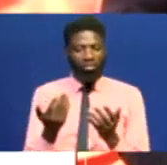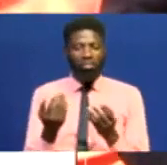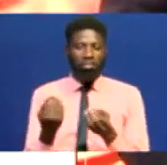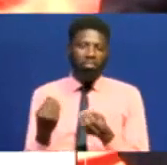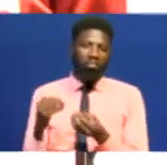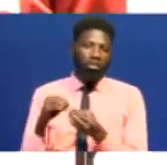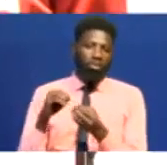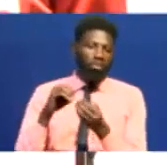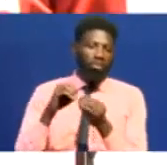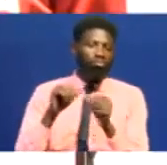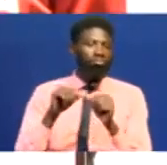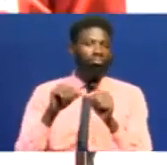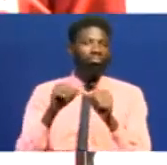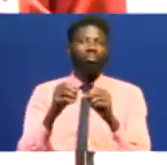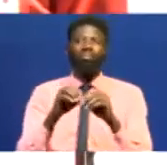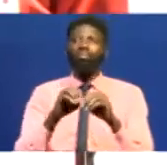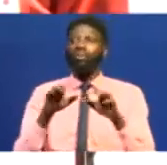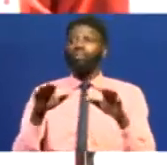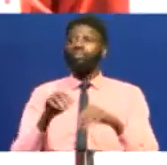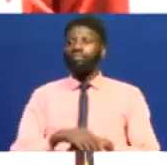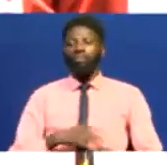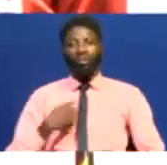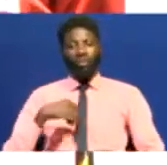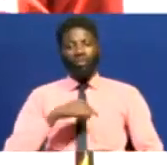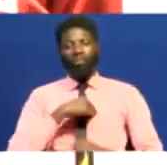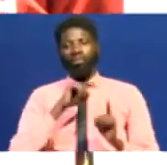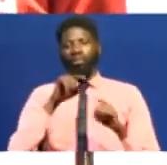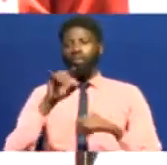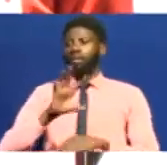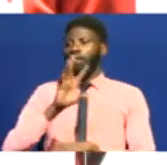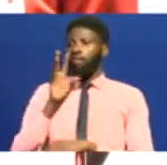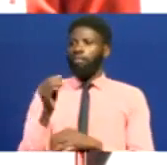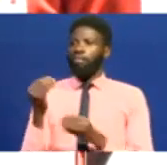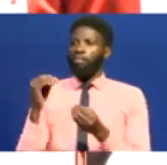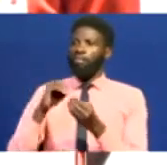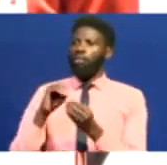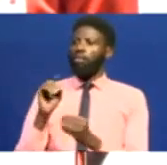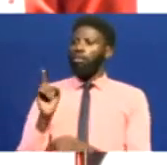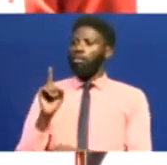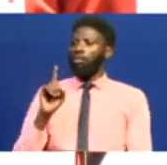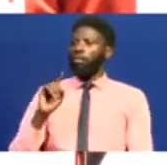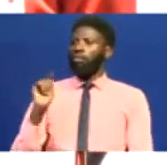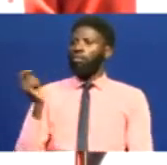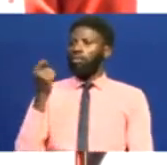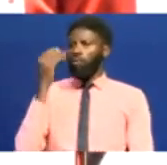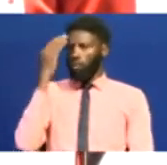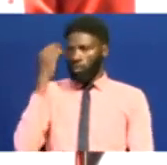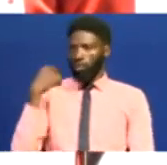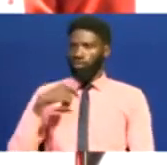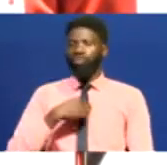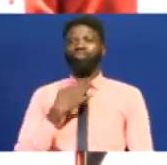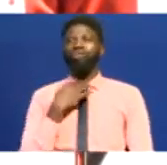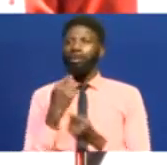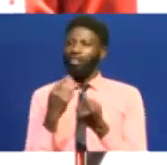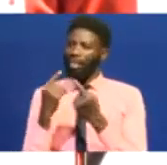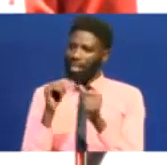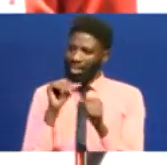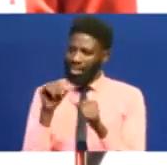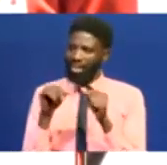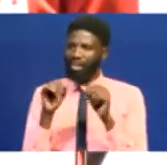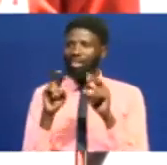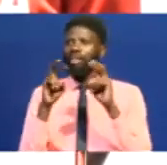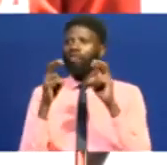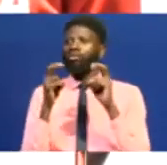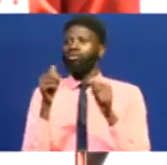reliable and sustainable. We've come to Africa, especially in Nairobi, in Kenya, because we want to talk about the issue